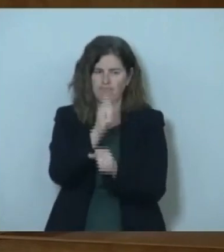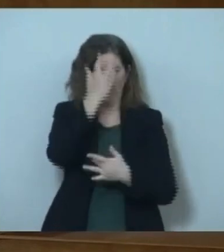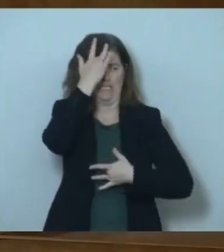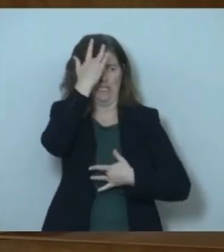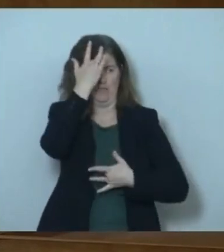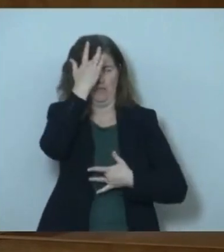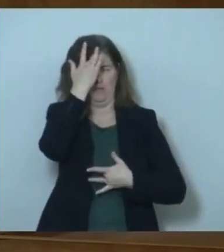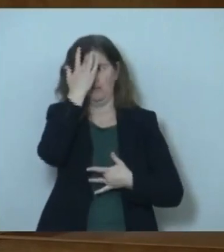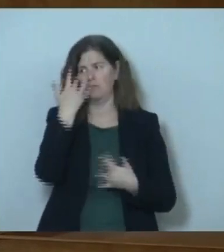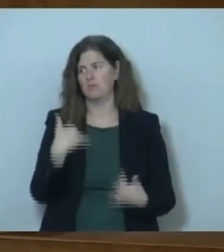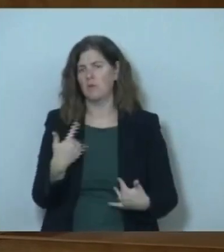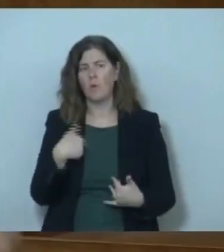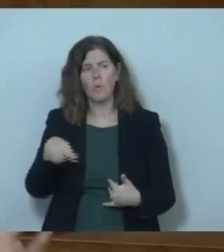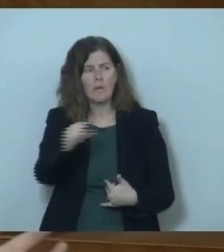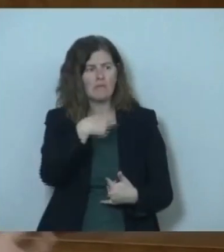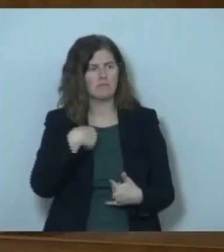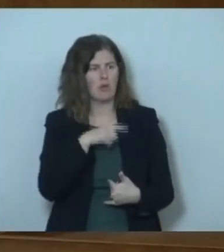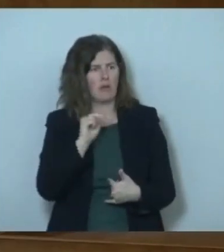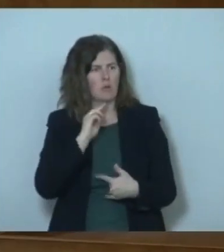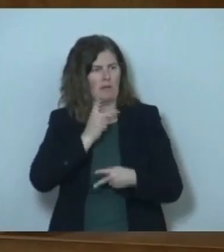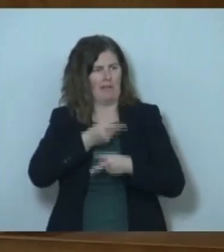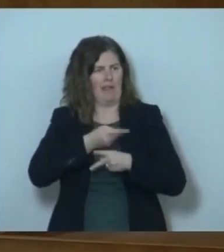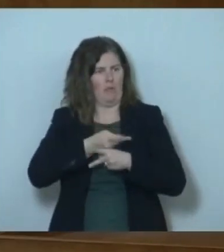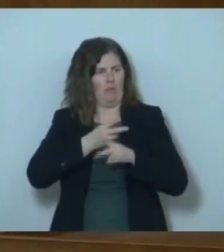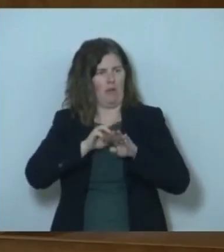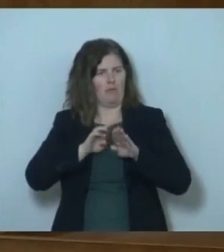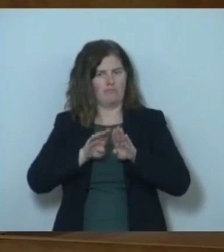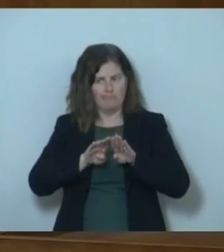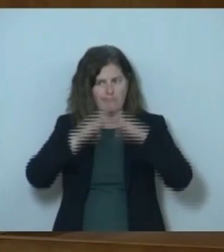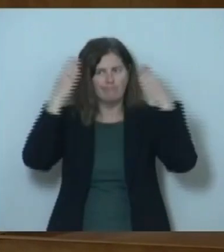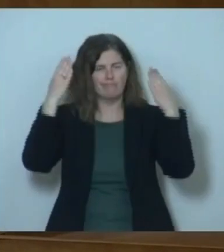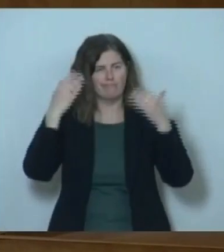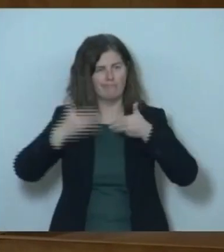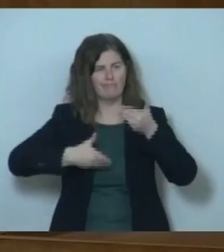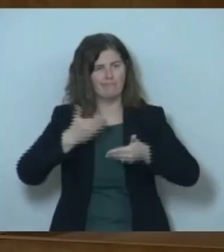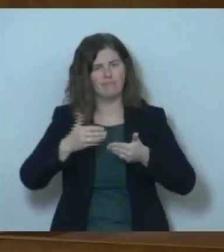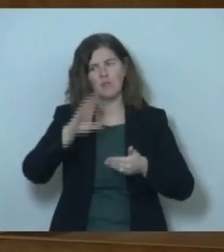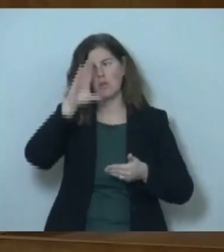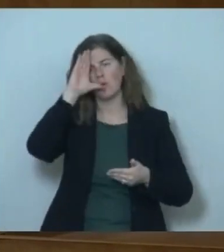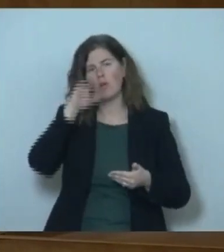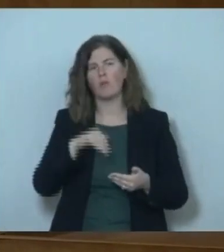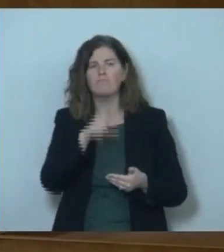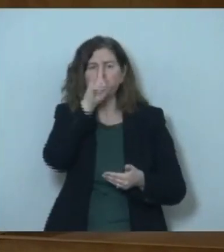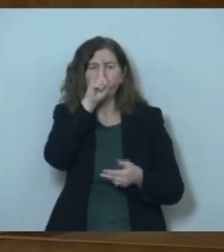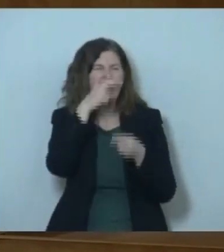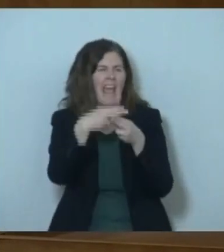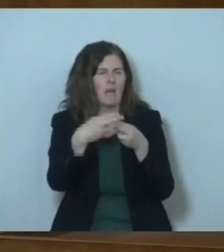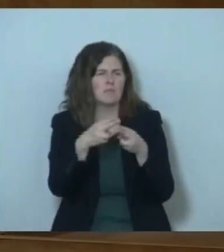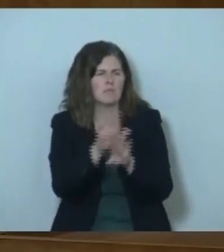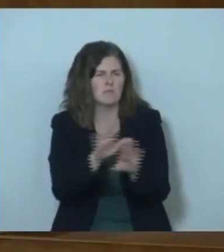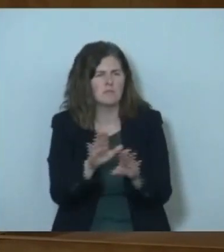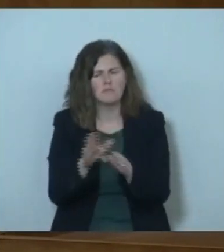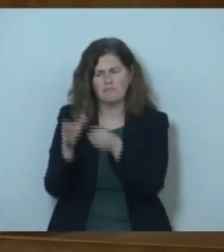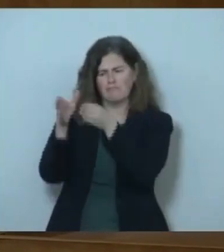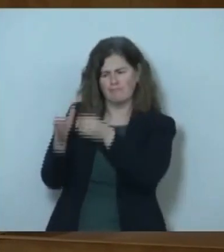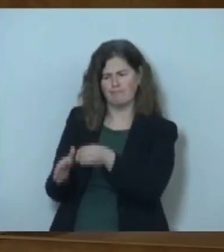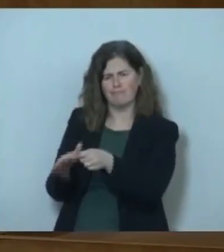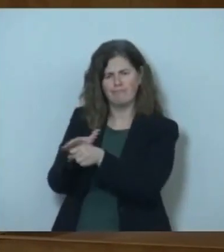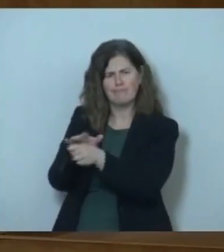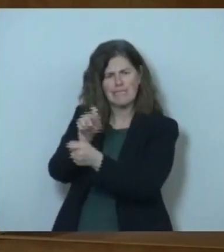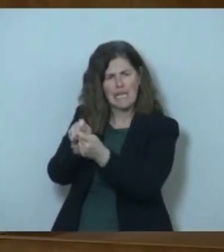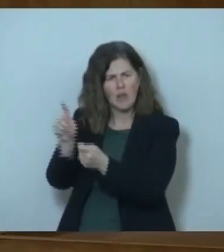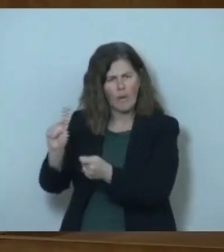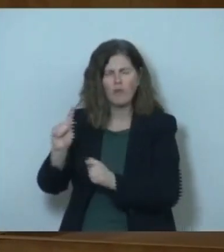one other thing we can do to help keep the economy open as well. You know, of course, we don't give names or individual locations,